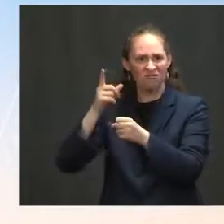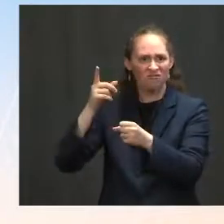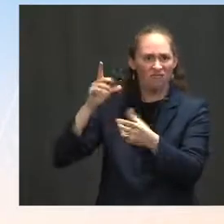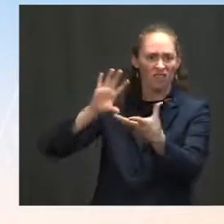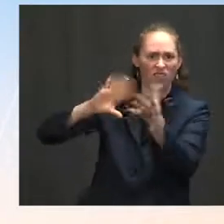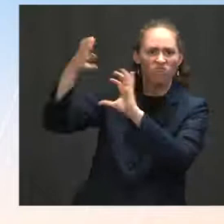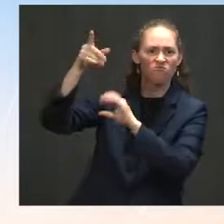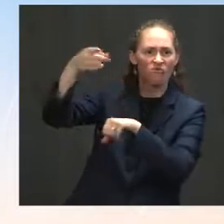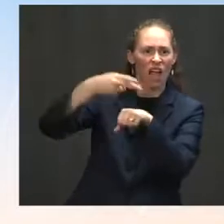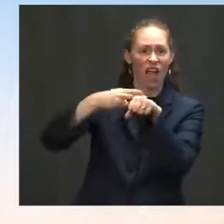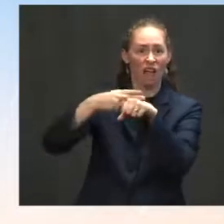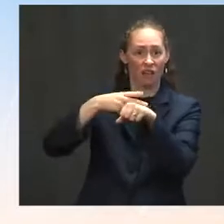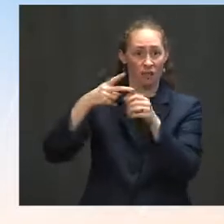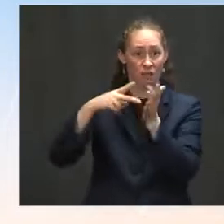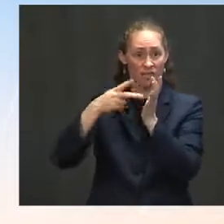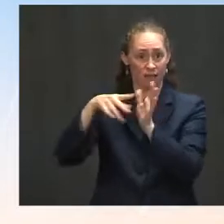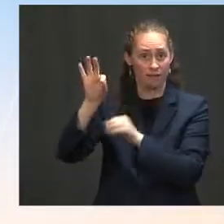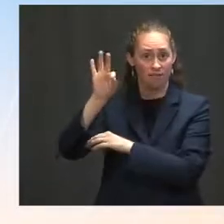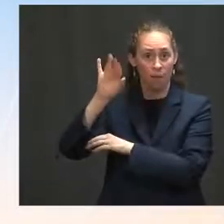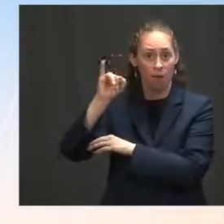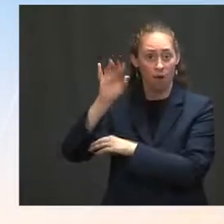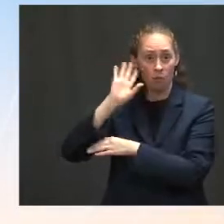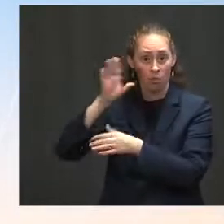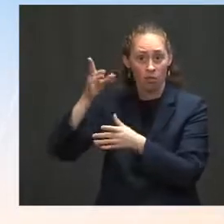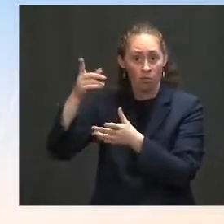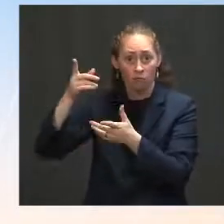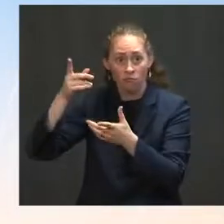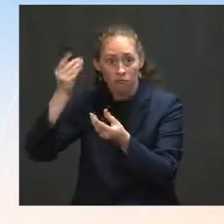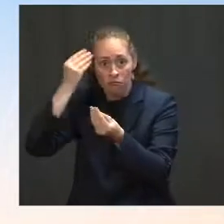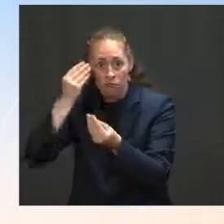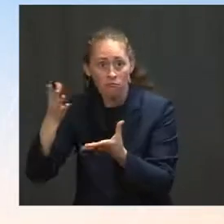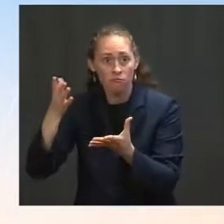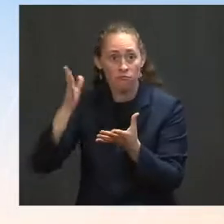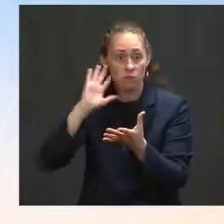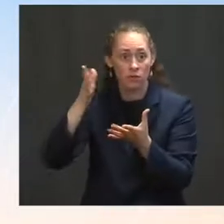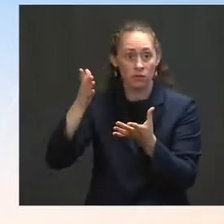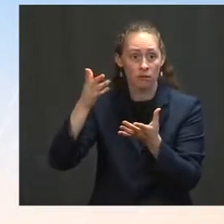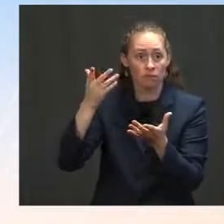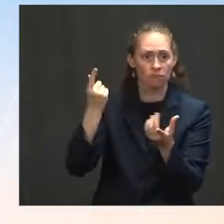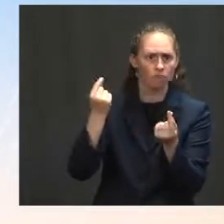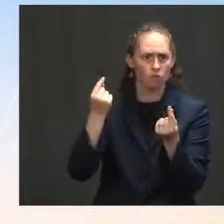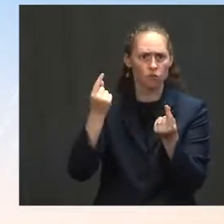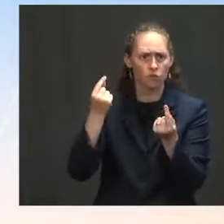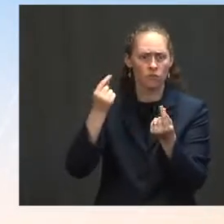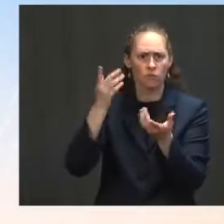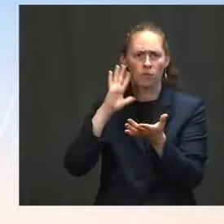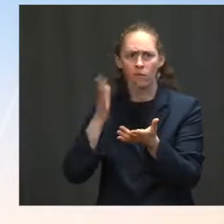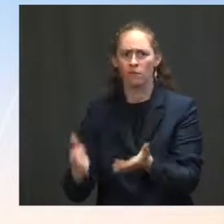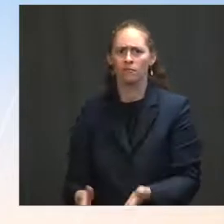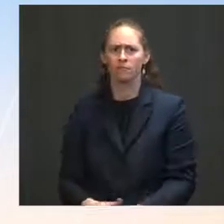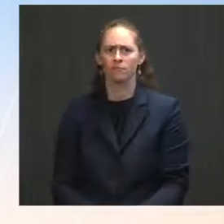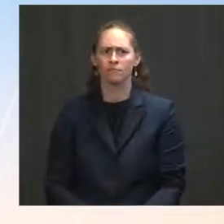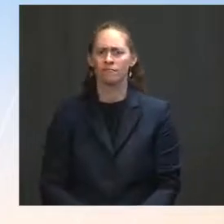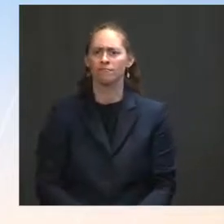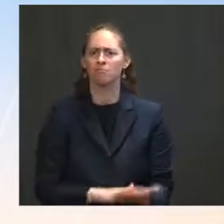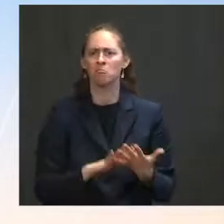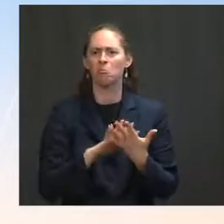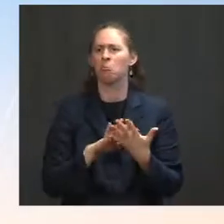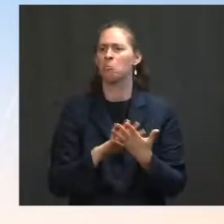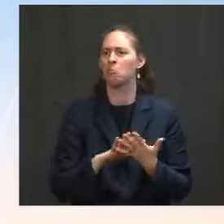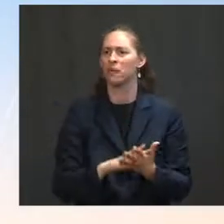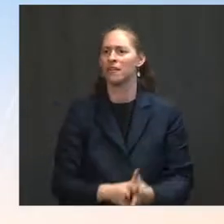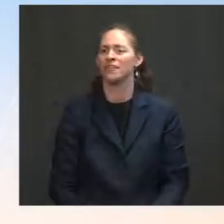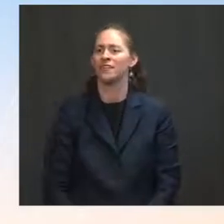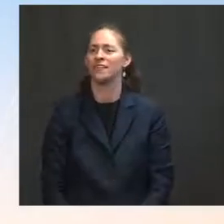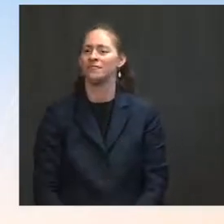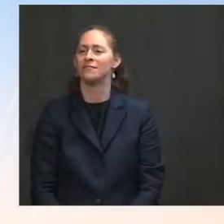provides to Haitian authorities? Our assistance is to help the people of Haiti and to help them get through what is a very challenging